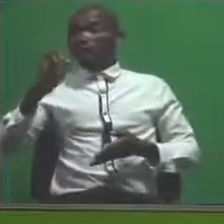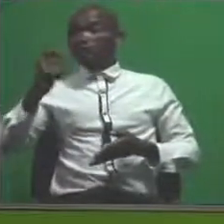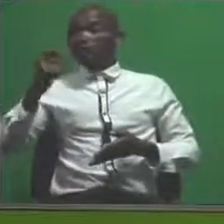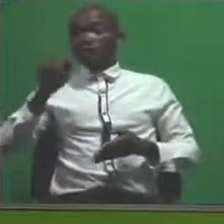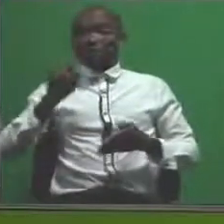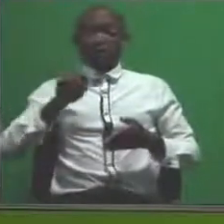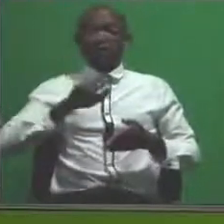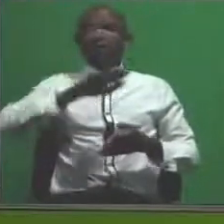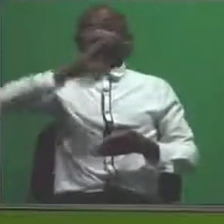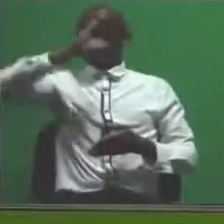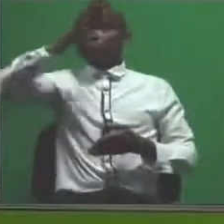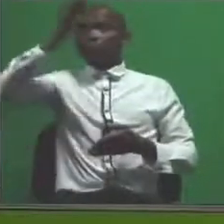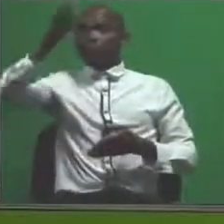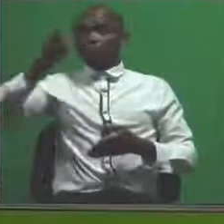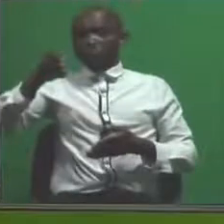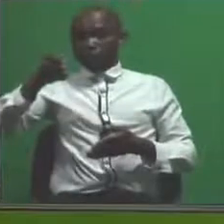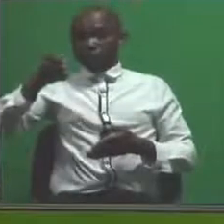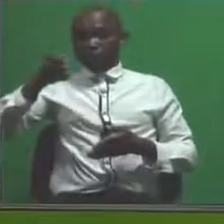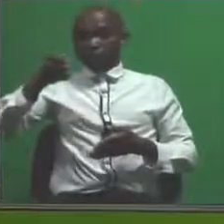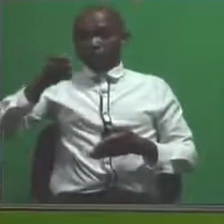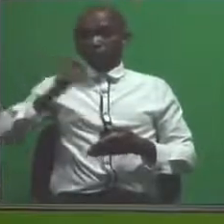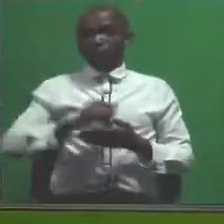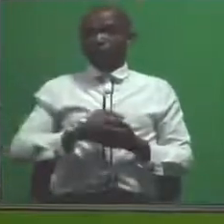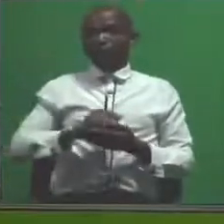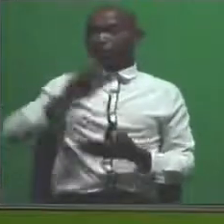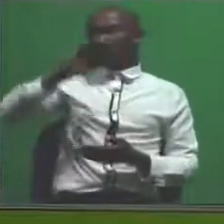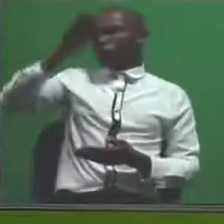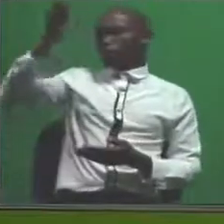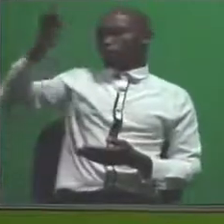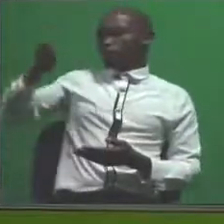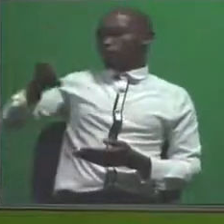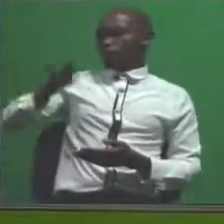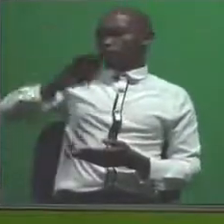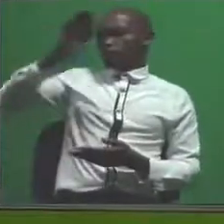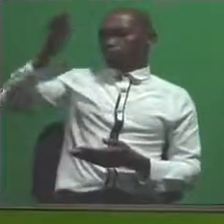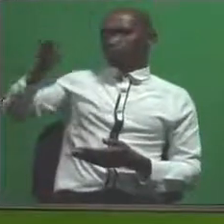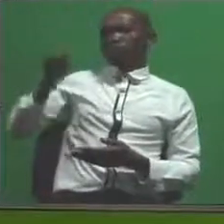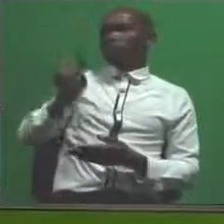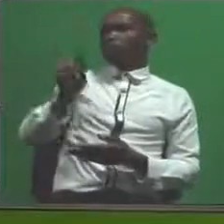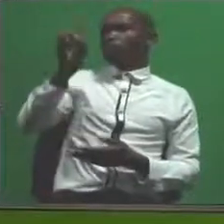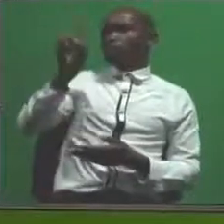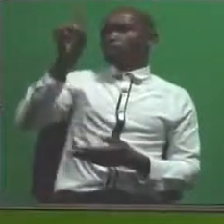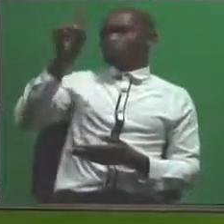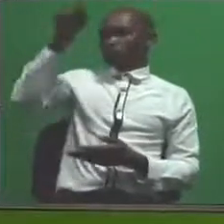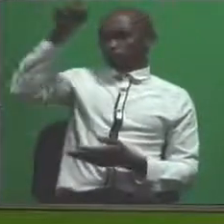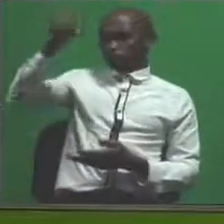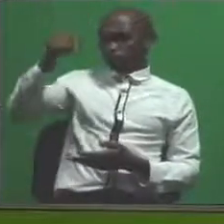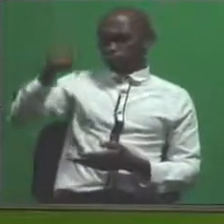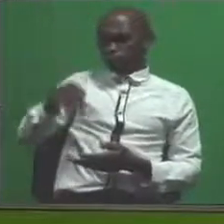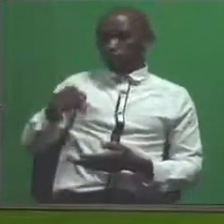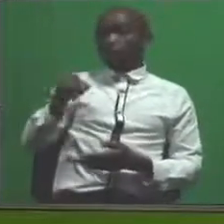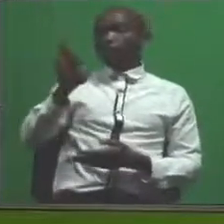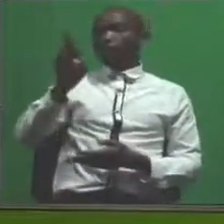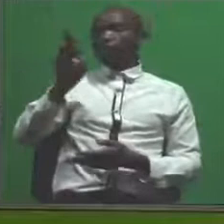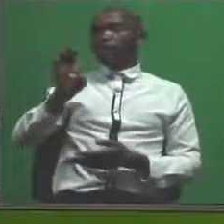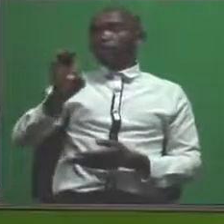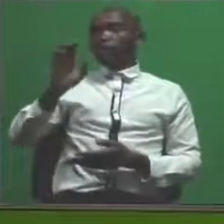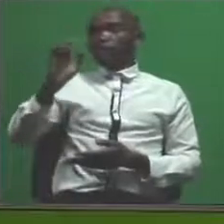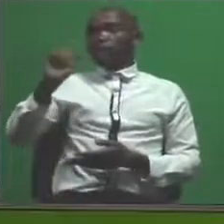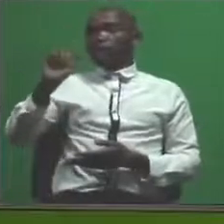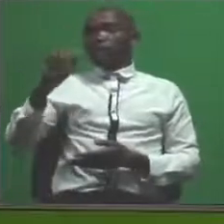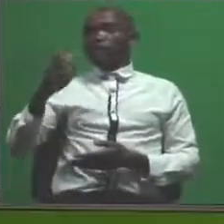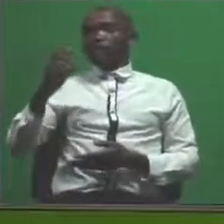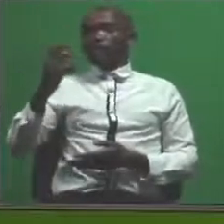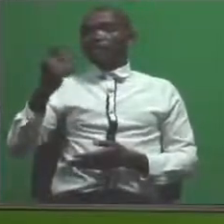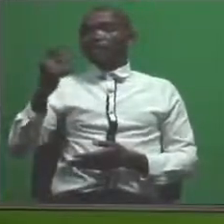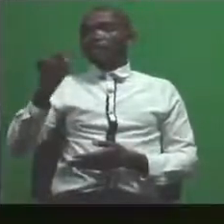peak. Here is the peak. Therefore, here we have also activation energy. It is abbreviated